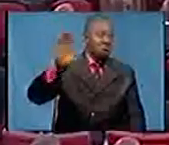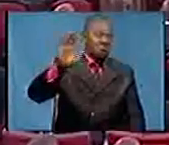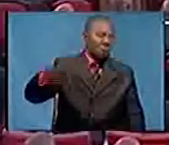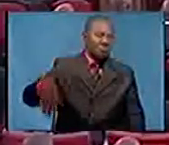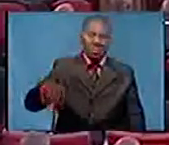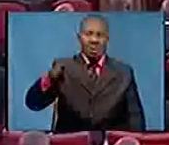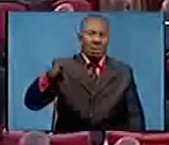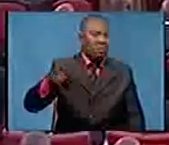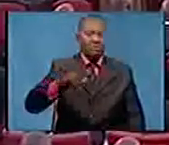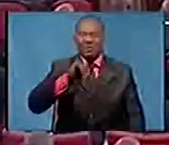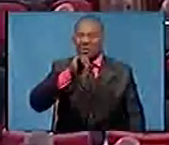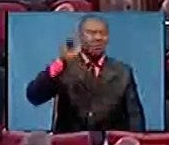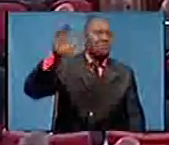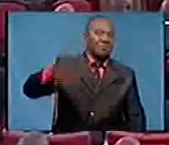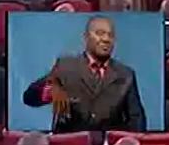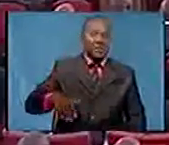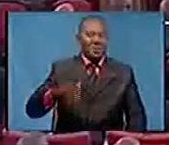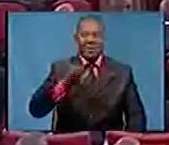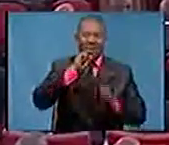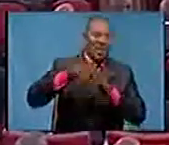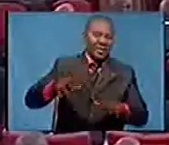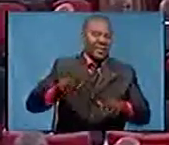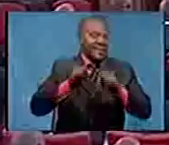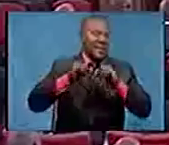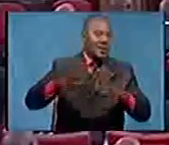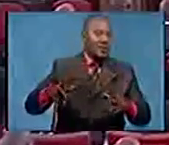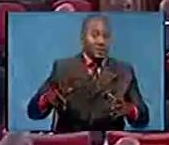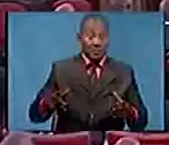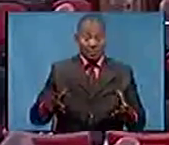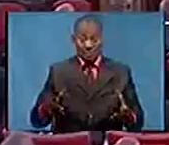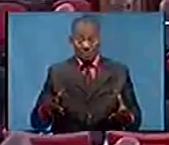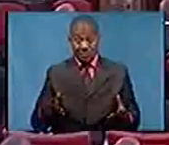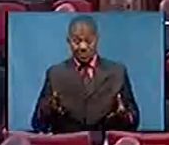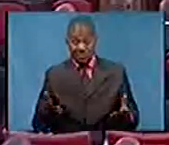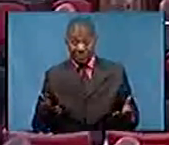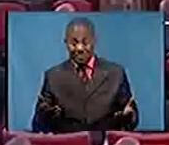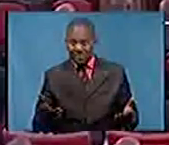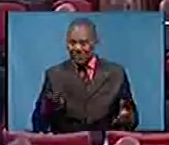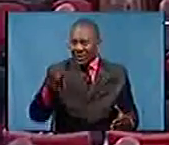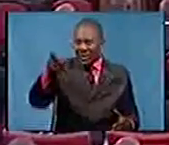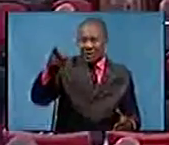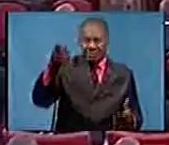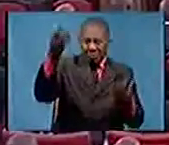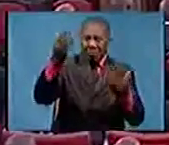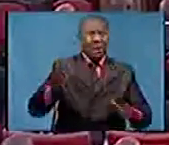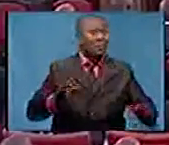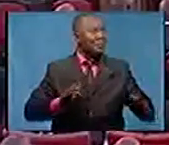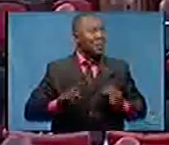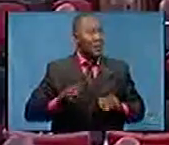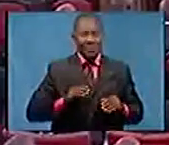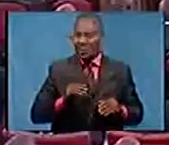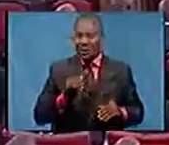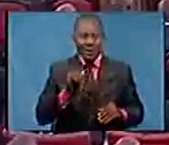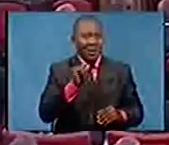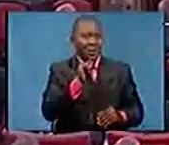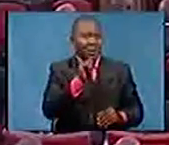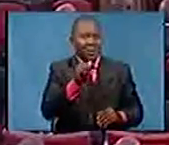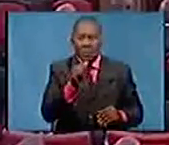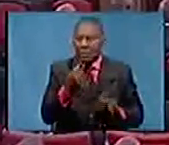said, it's not, and the man, there's no sincerity in a lot of